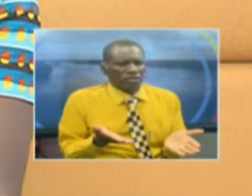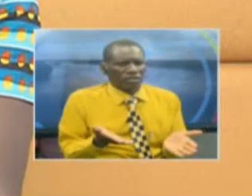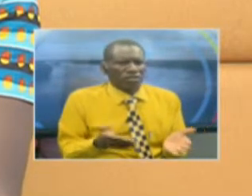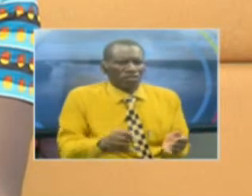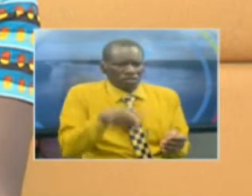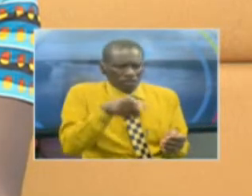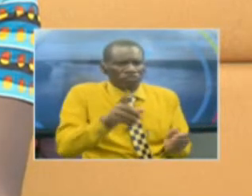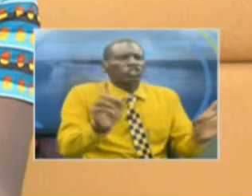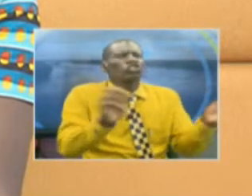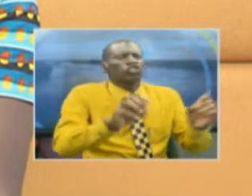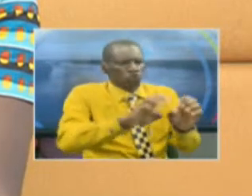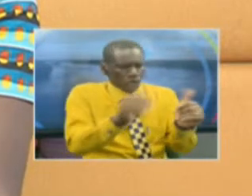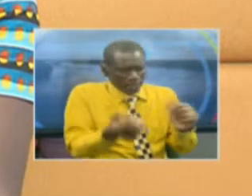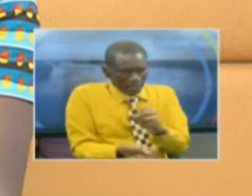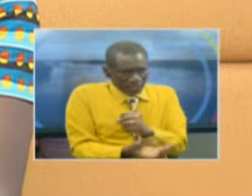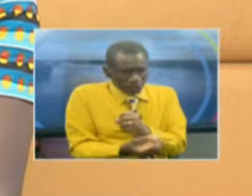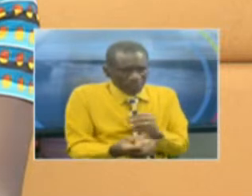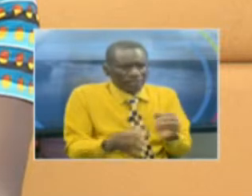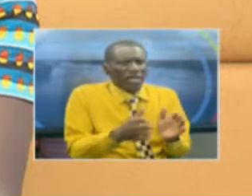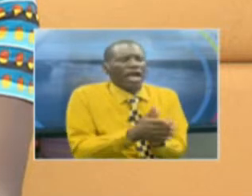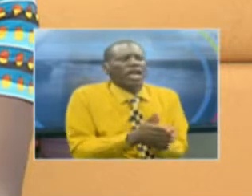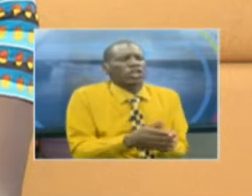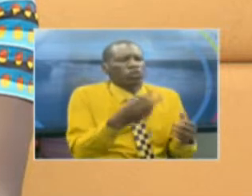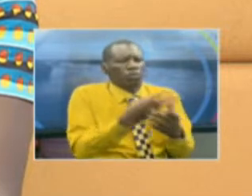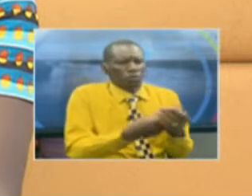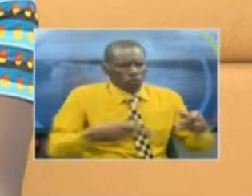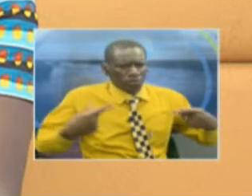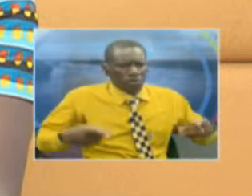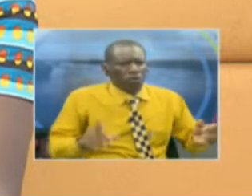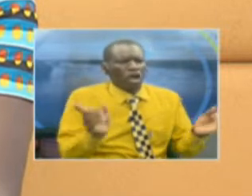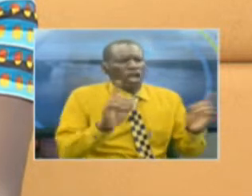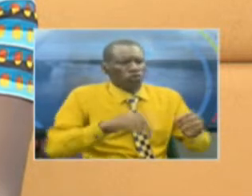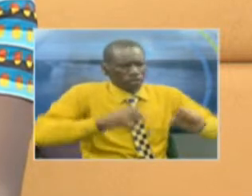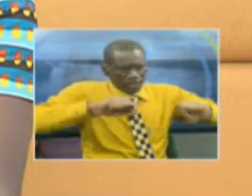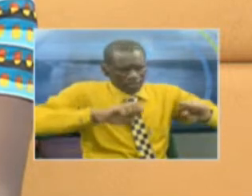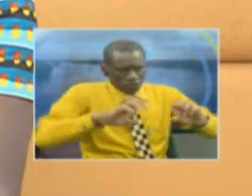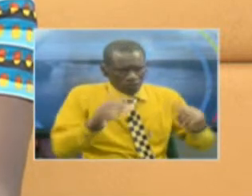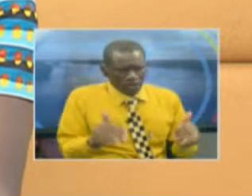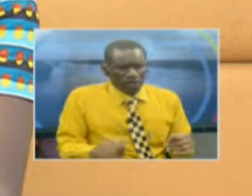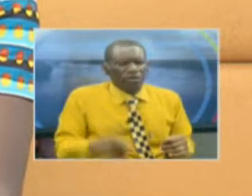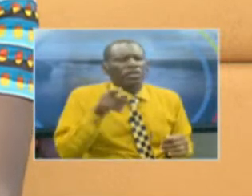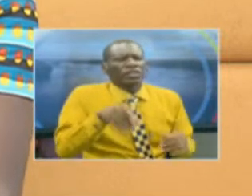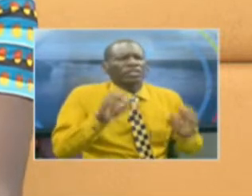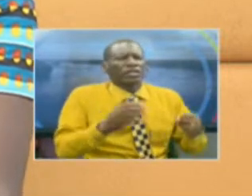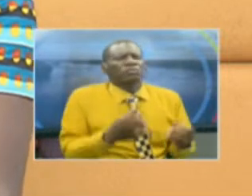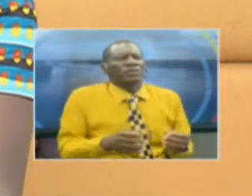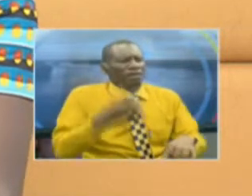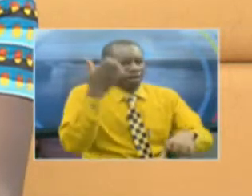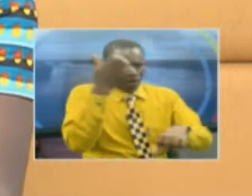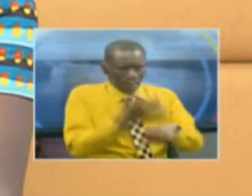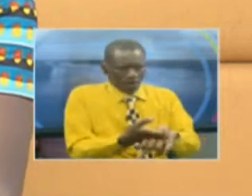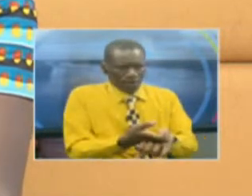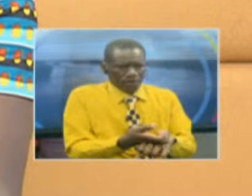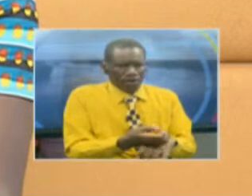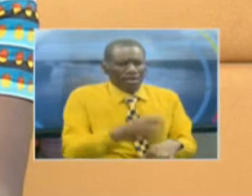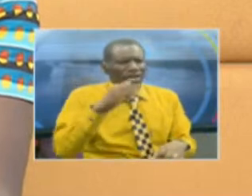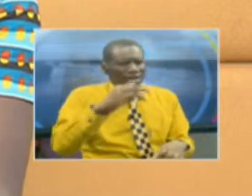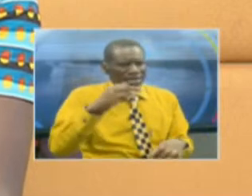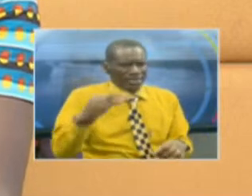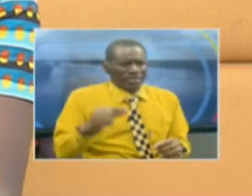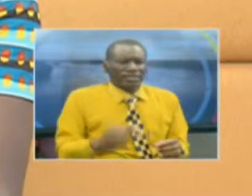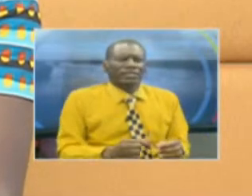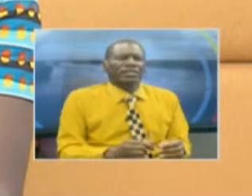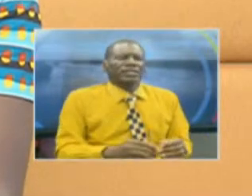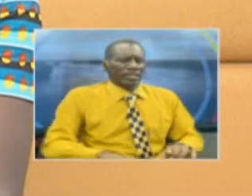not well defined, and both people are not in agreement, it's going to be very, very difficult, Gladys, to deal with the